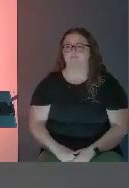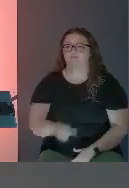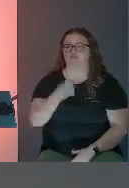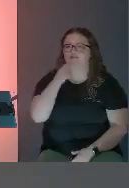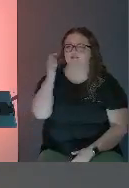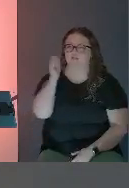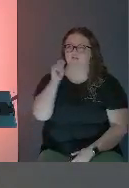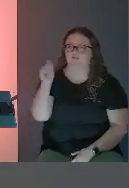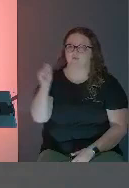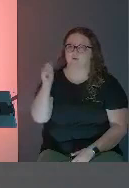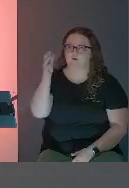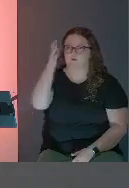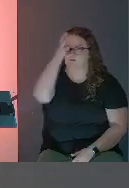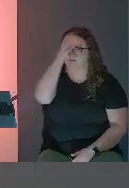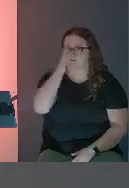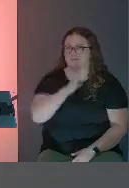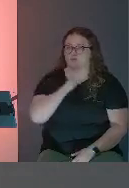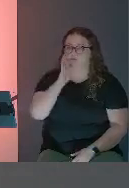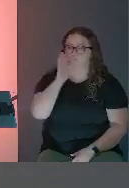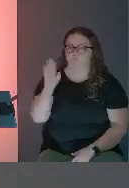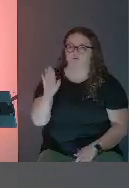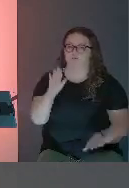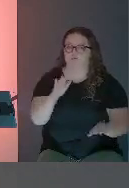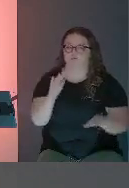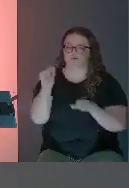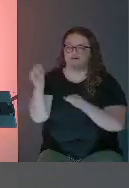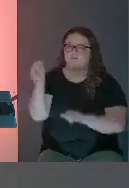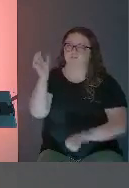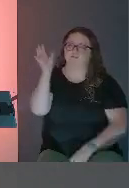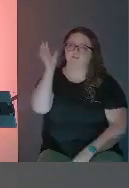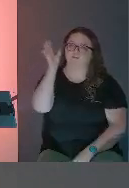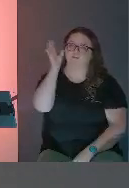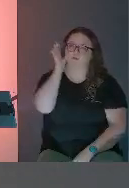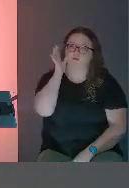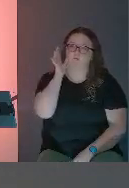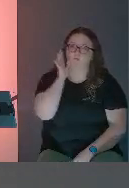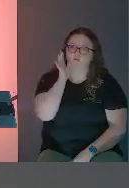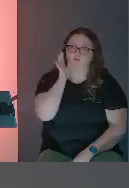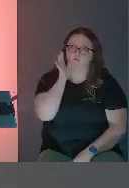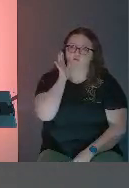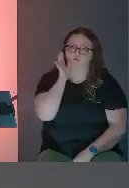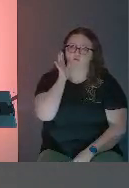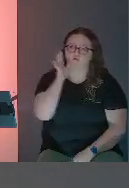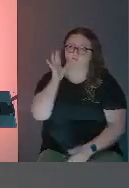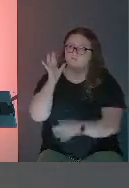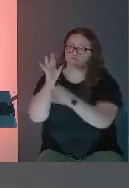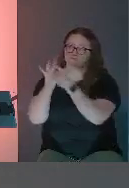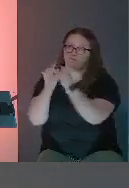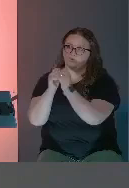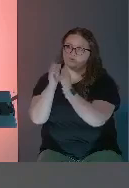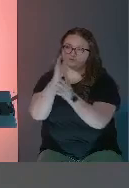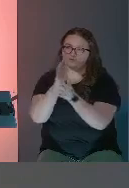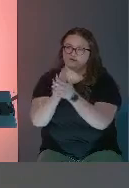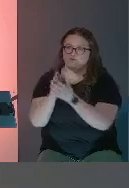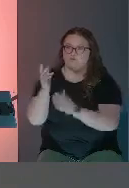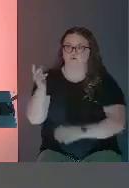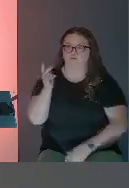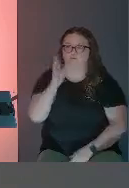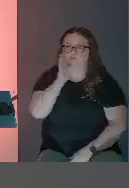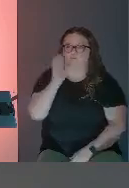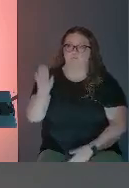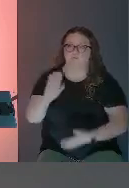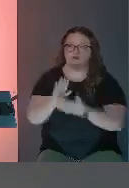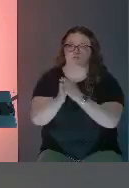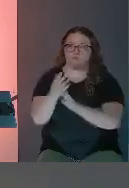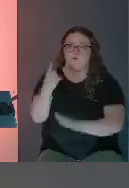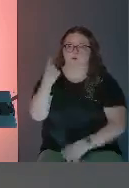man leave his father and his mother and shall cleave unto his wife, and they shall be, are you ready for this, church? They shall be one flesh.